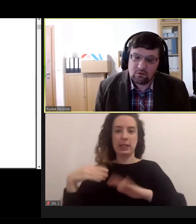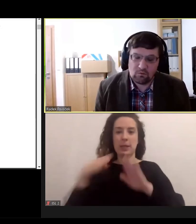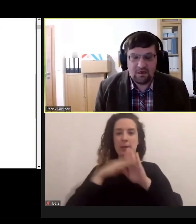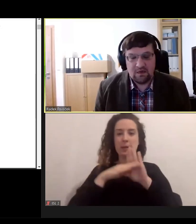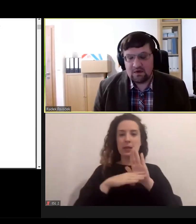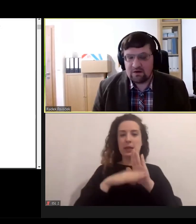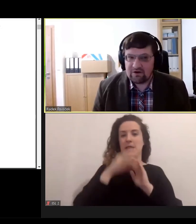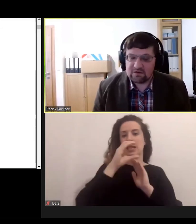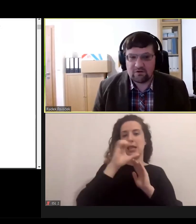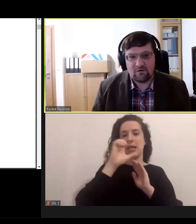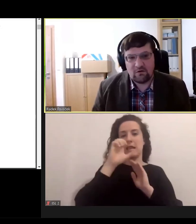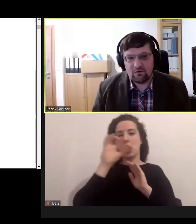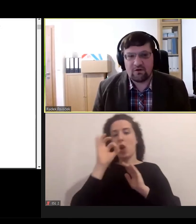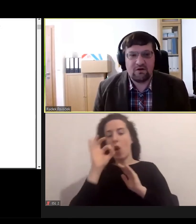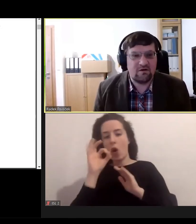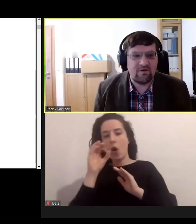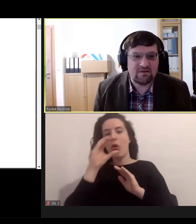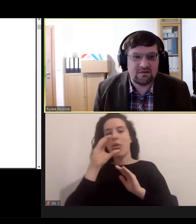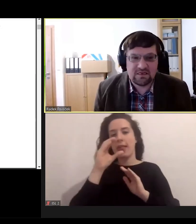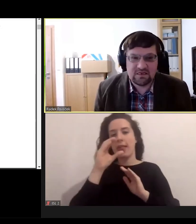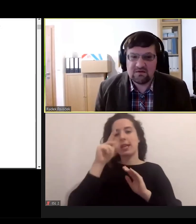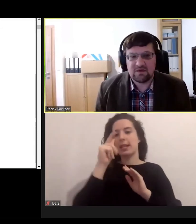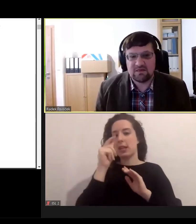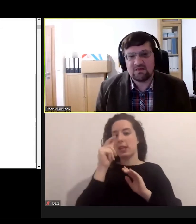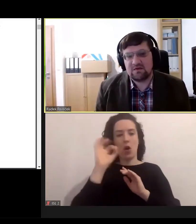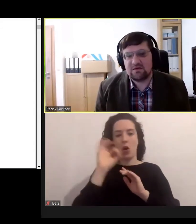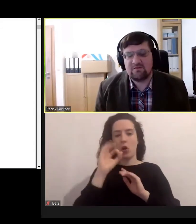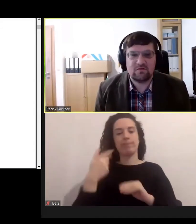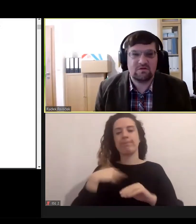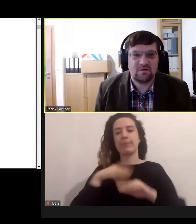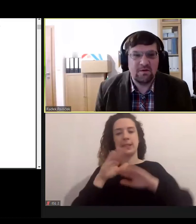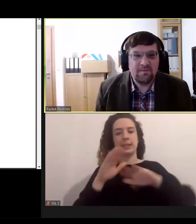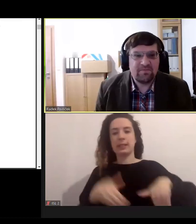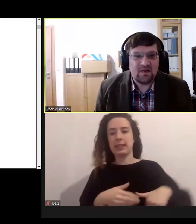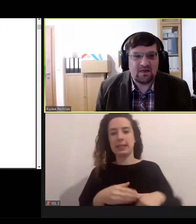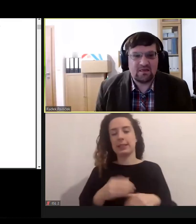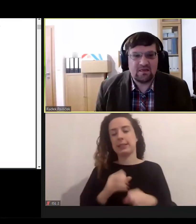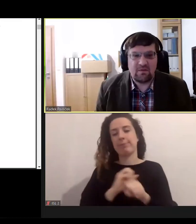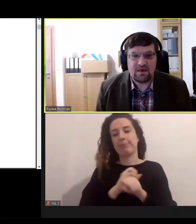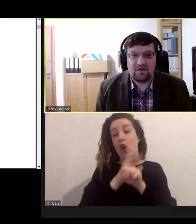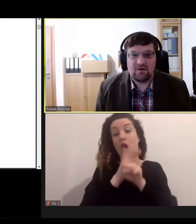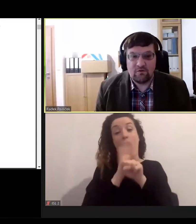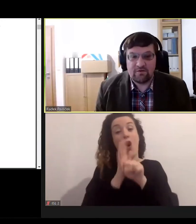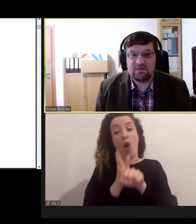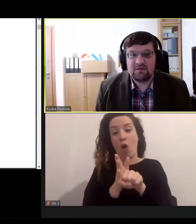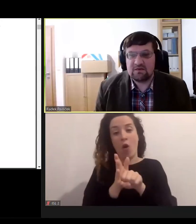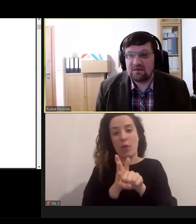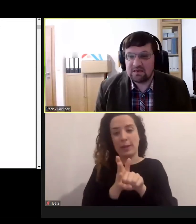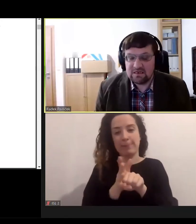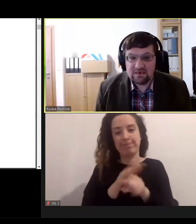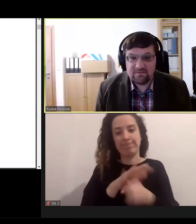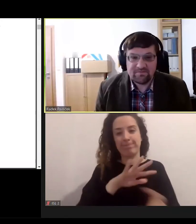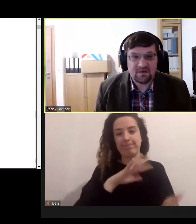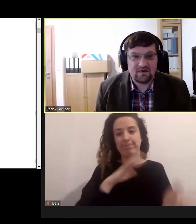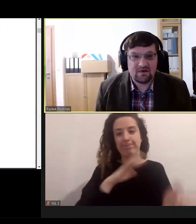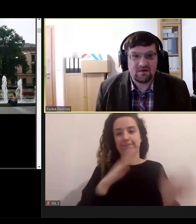your surname? Sure, I can. Hello, everybody. My name is pronounced in Czech as Radek